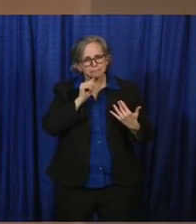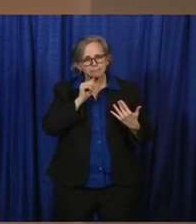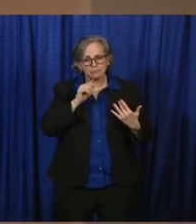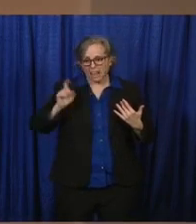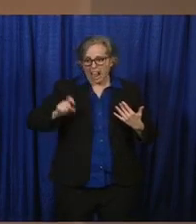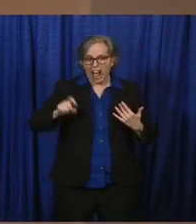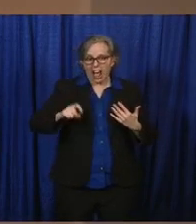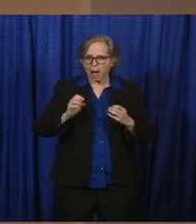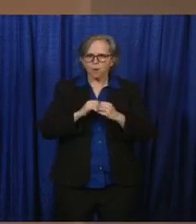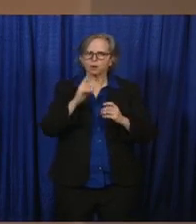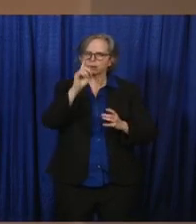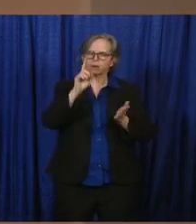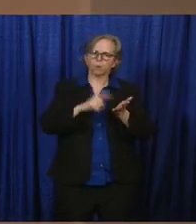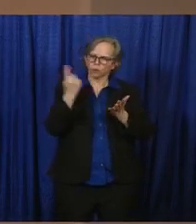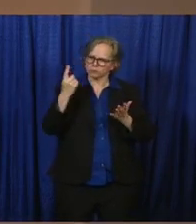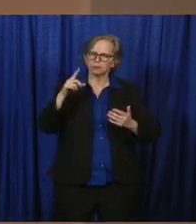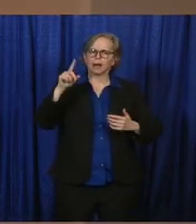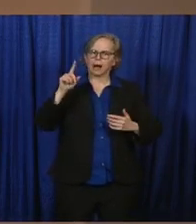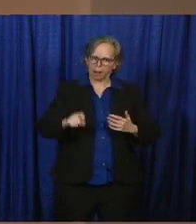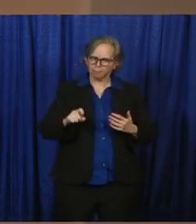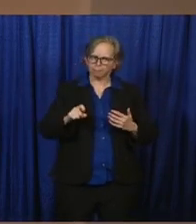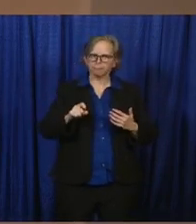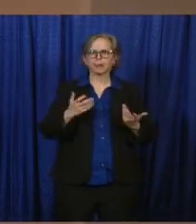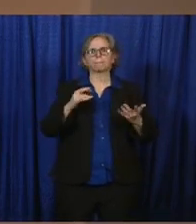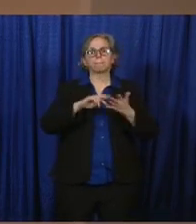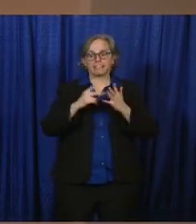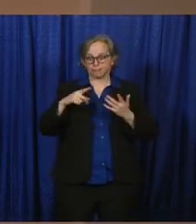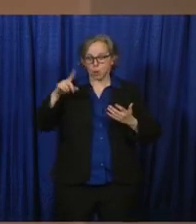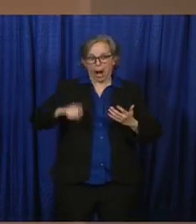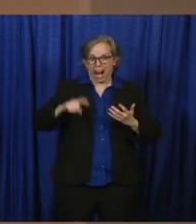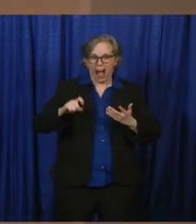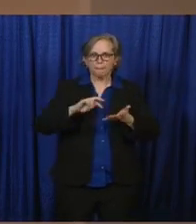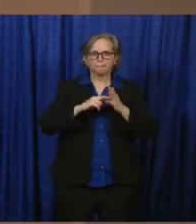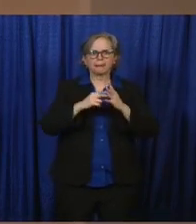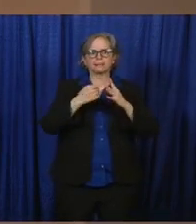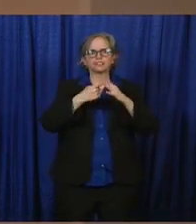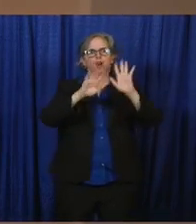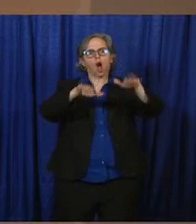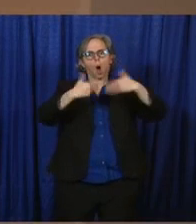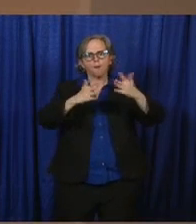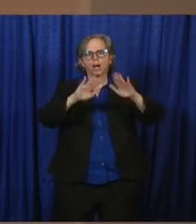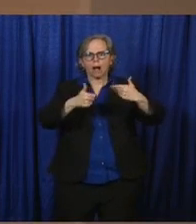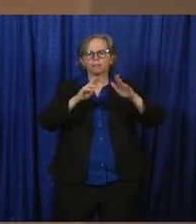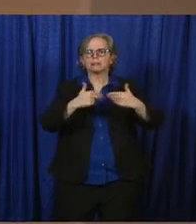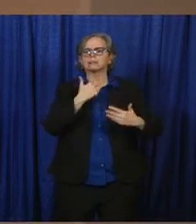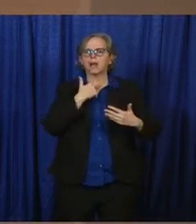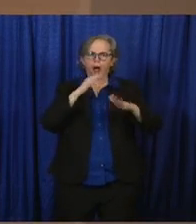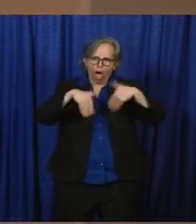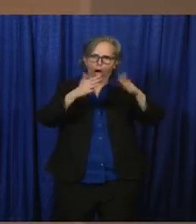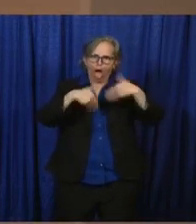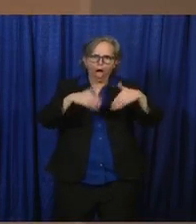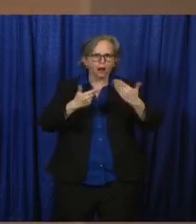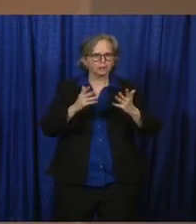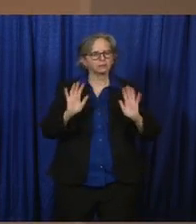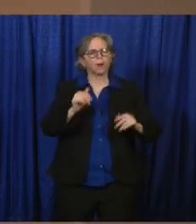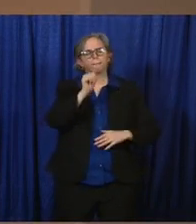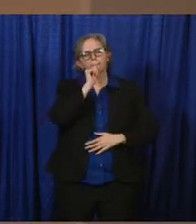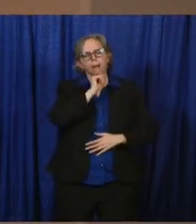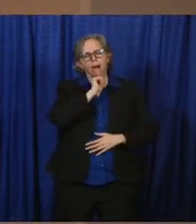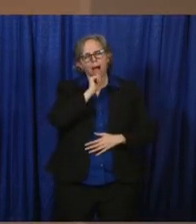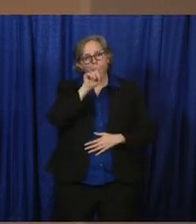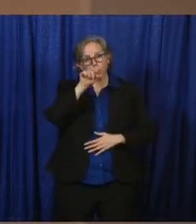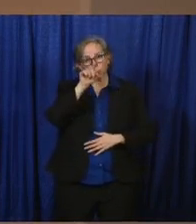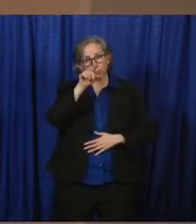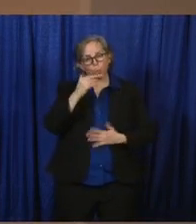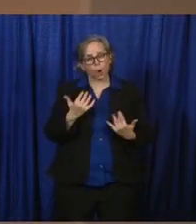that does is it sends you back to the end of the line again. So just be patient. It will get through. But one thing that